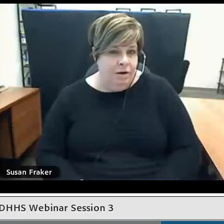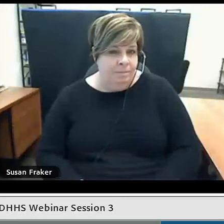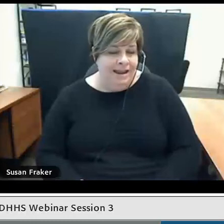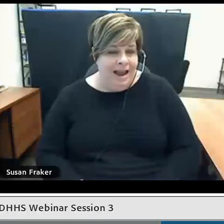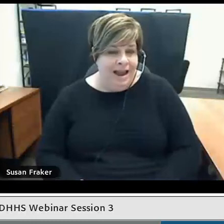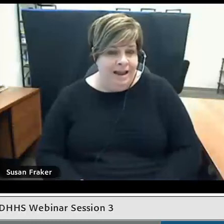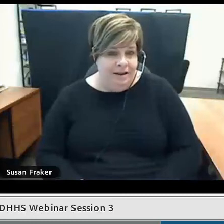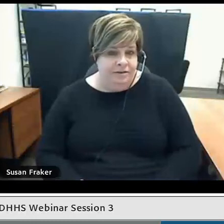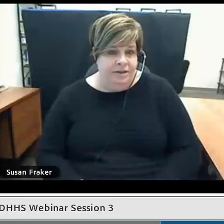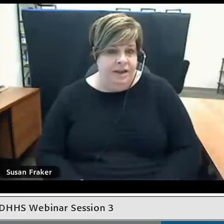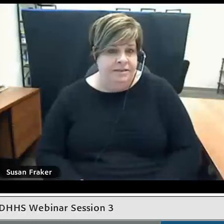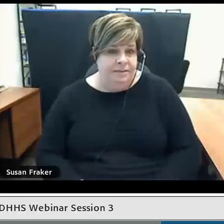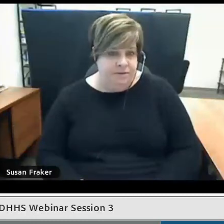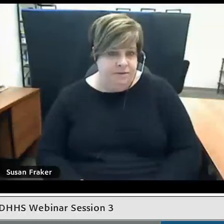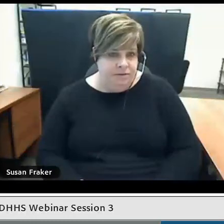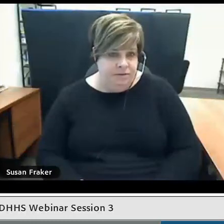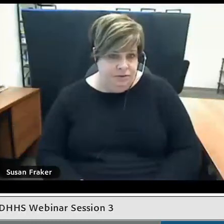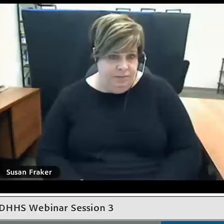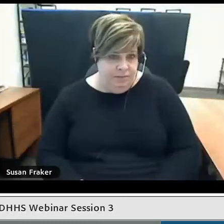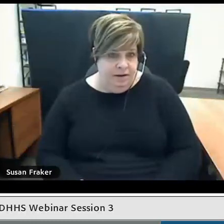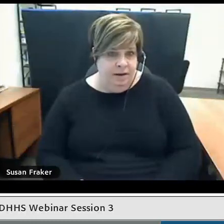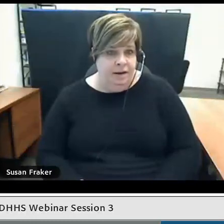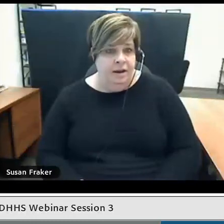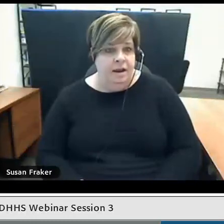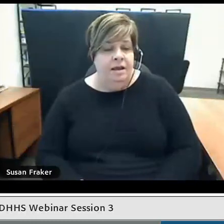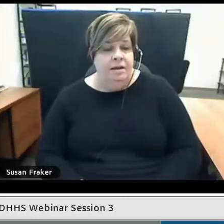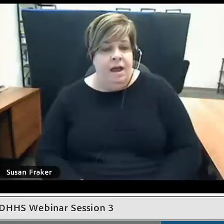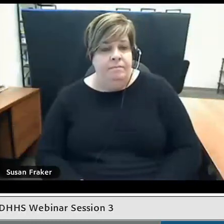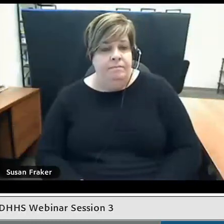may or may not understand substance use and treatment.